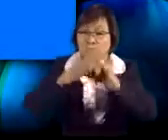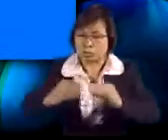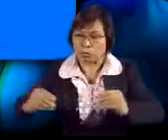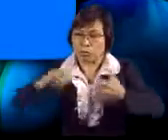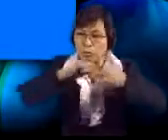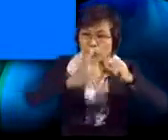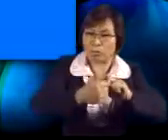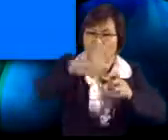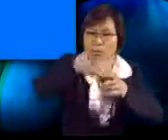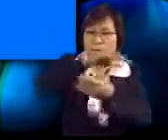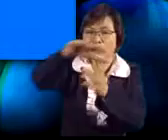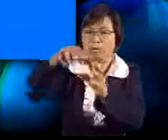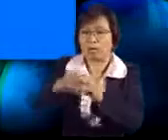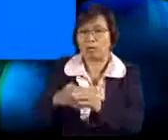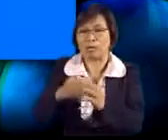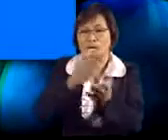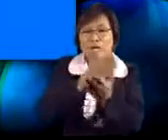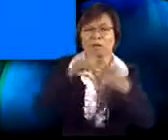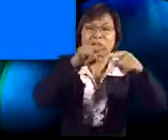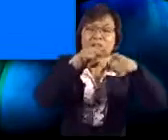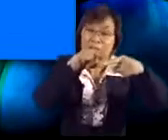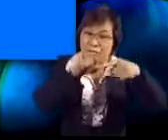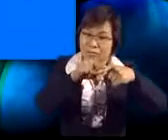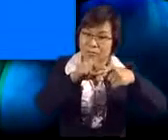problem involving division.